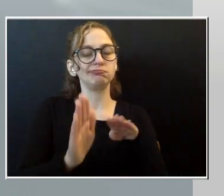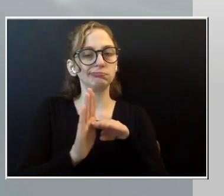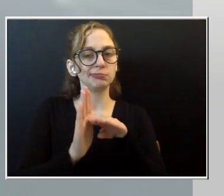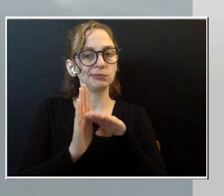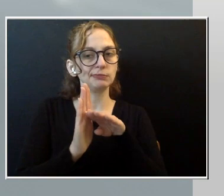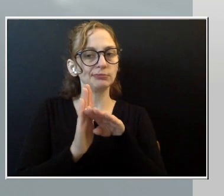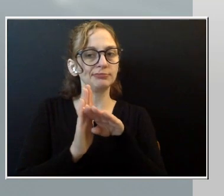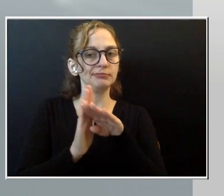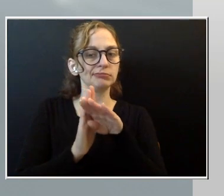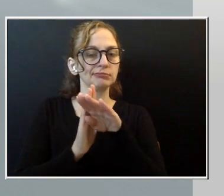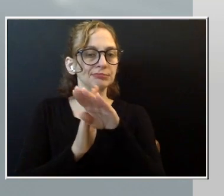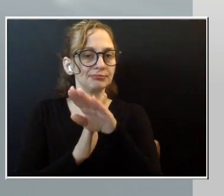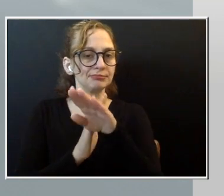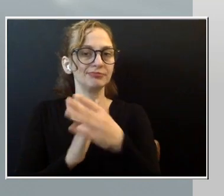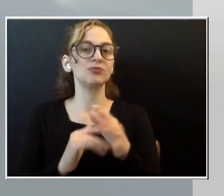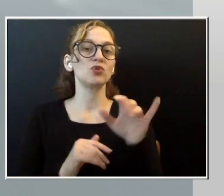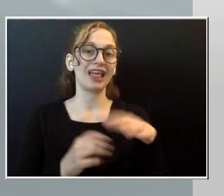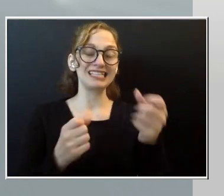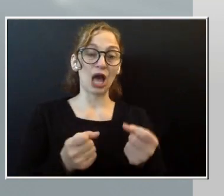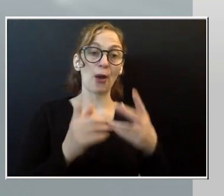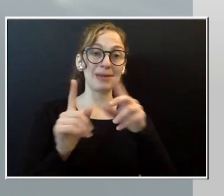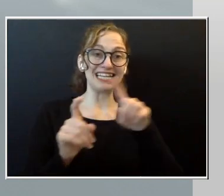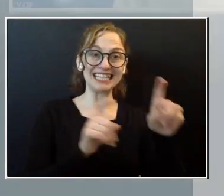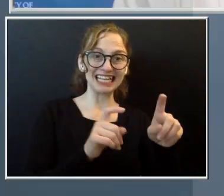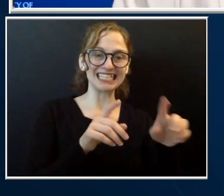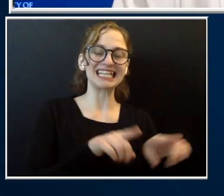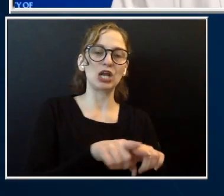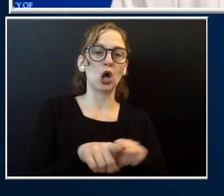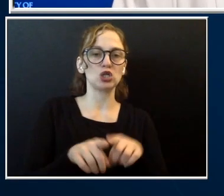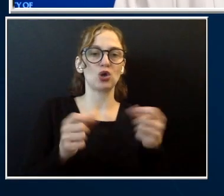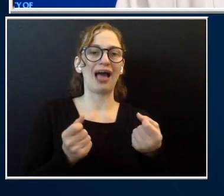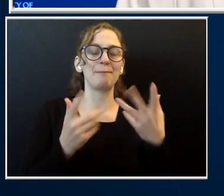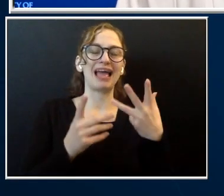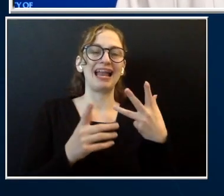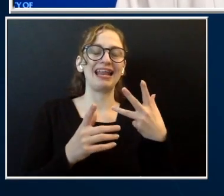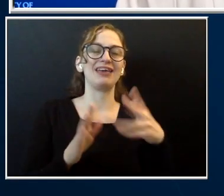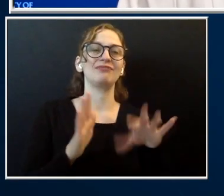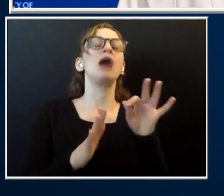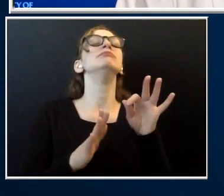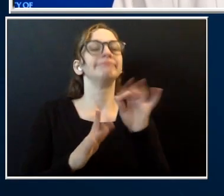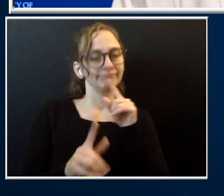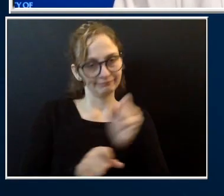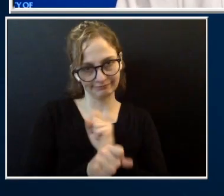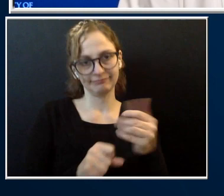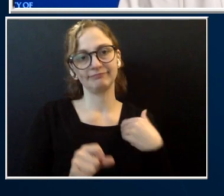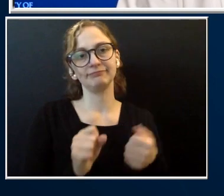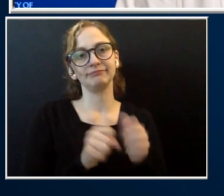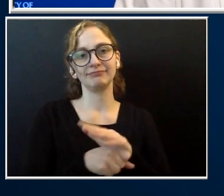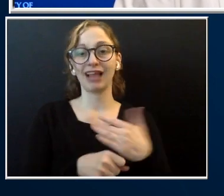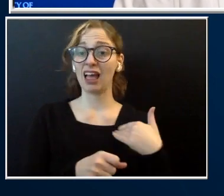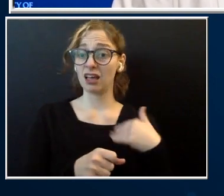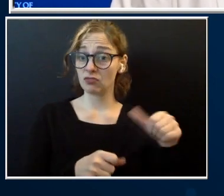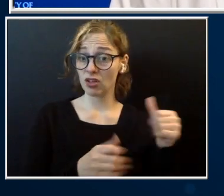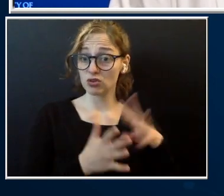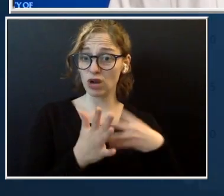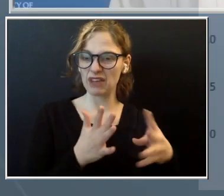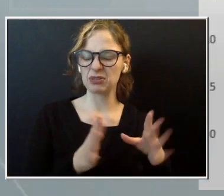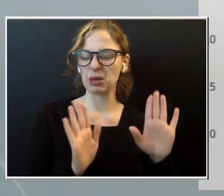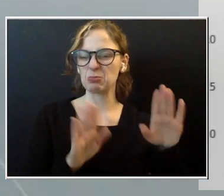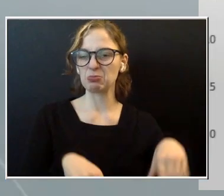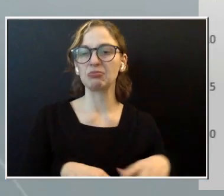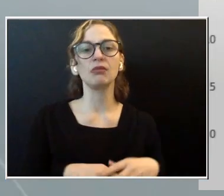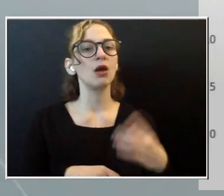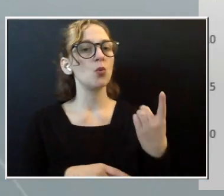tests, but also, unfortunately, the percent positive as well. And we have some other graphs also, but I think one of the concerns is that